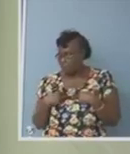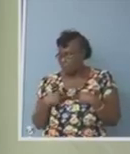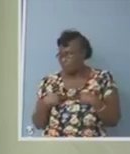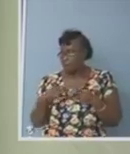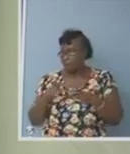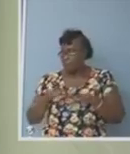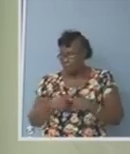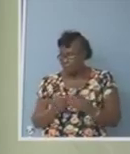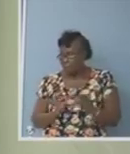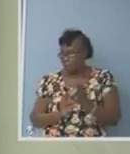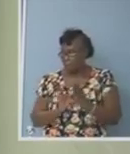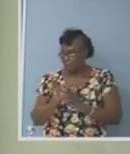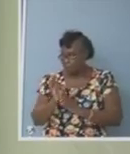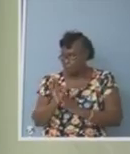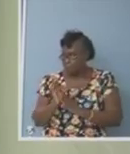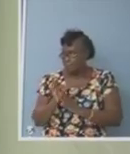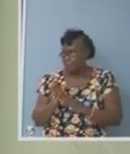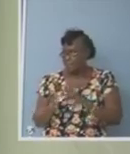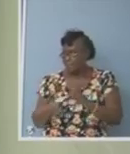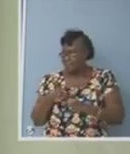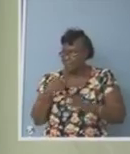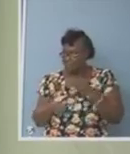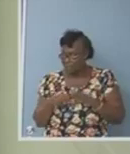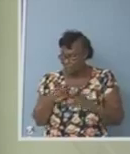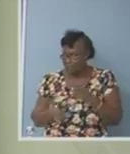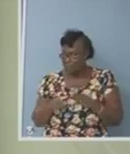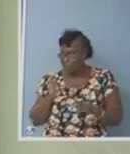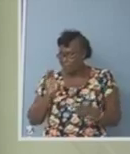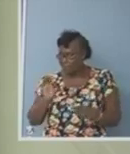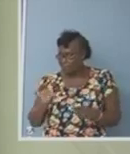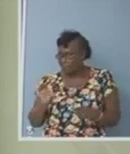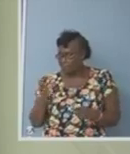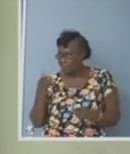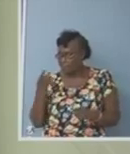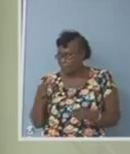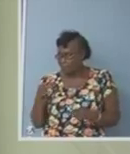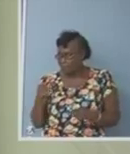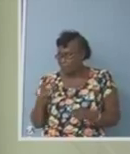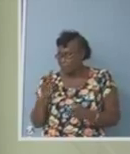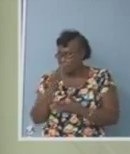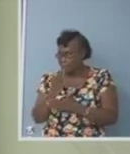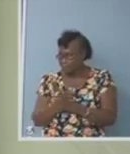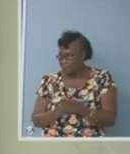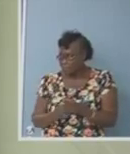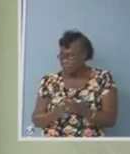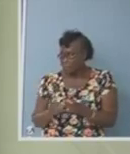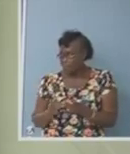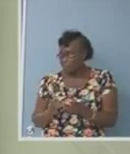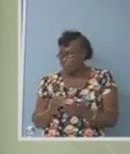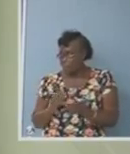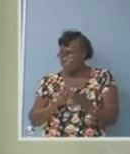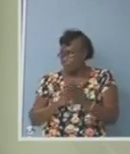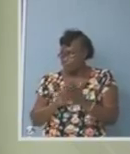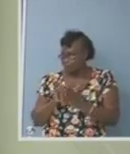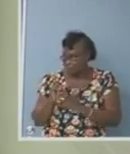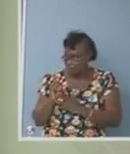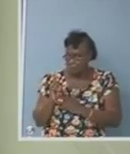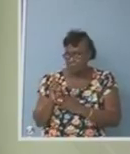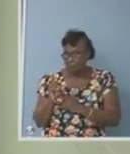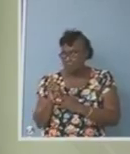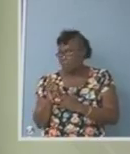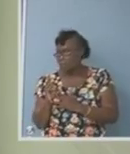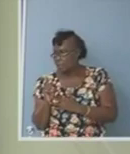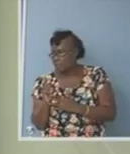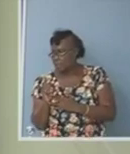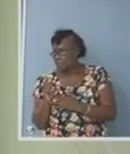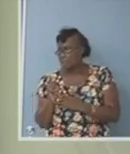address the issues related to COVID-19. Some departments and divisions are sufficiently resourced to treat with